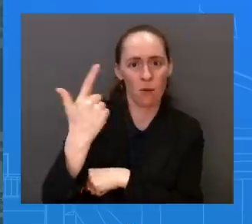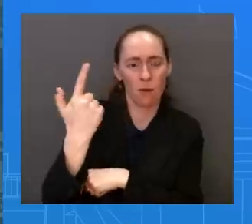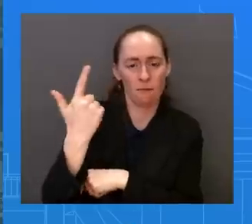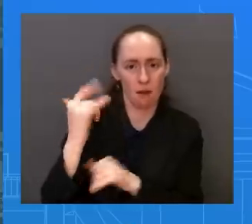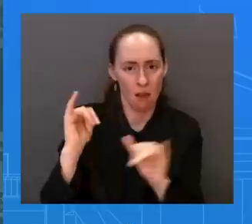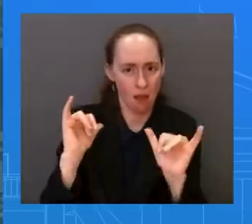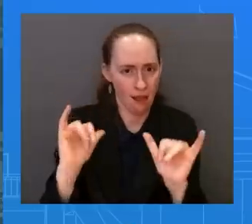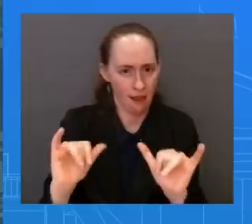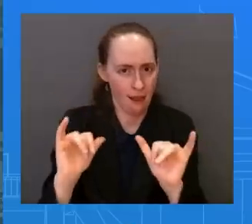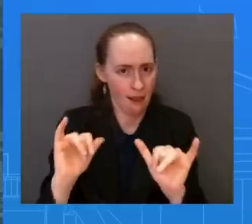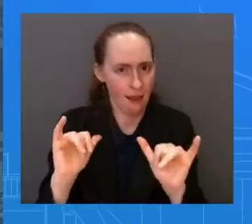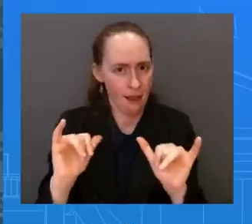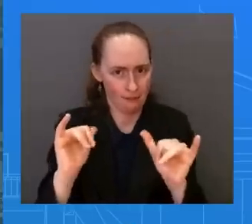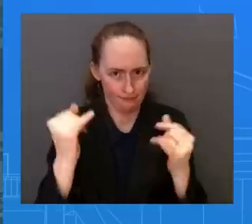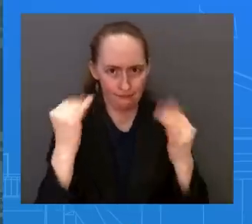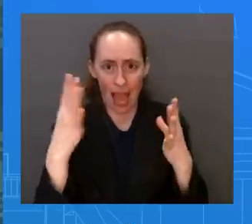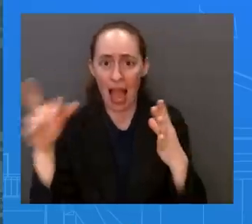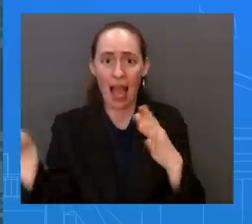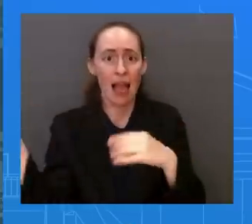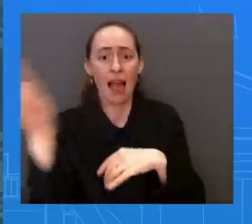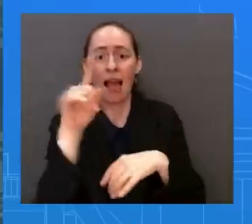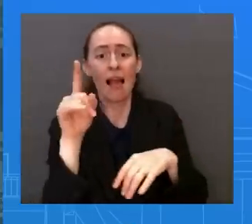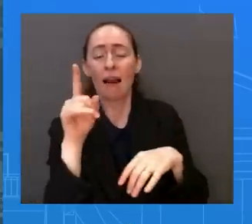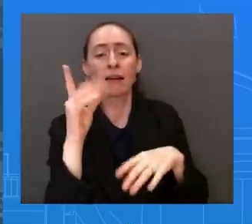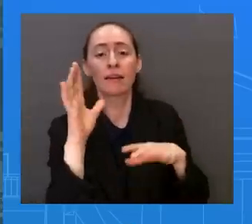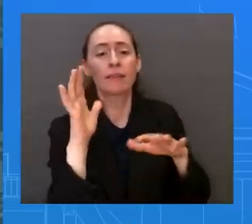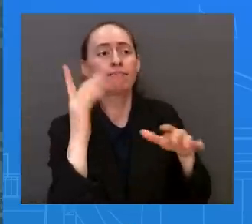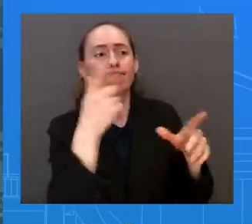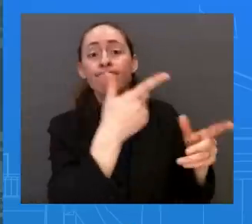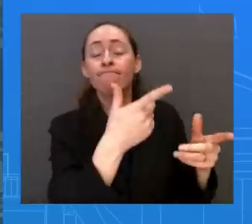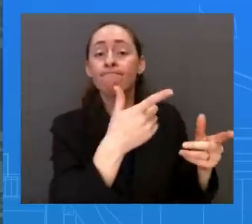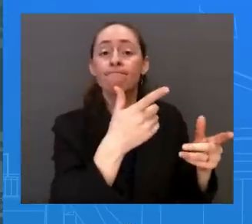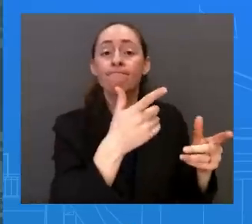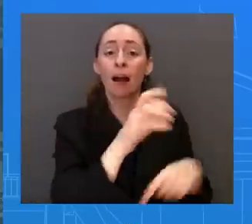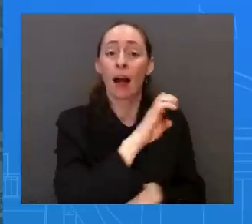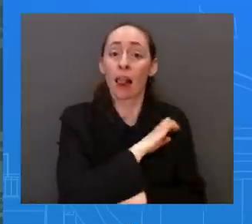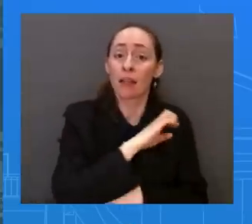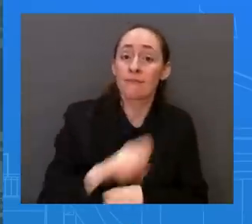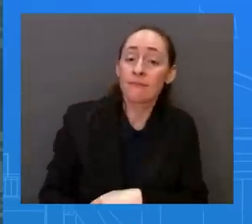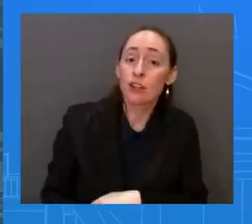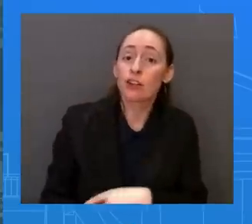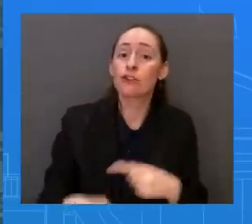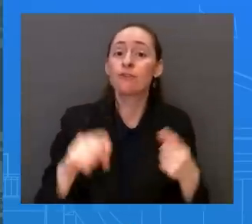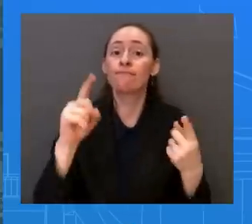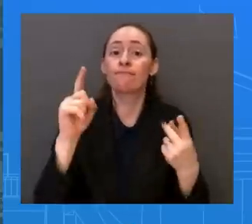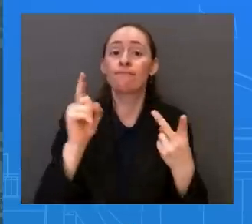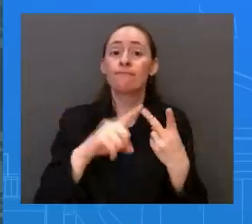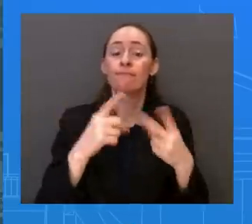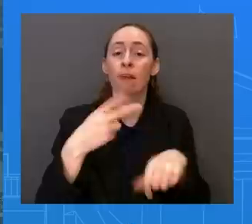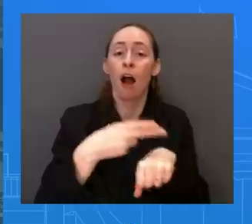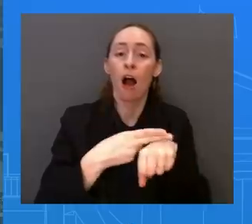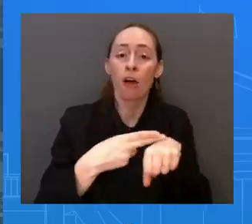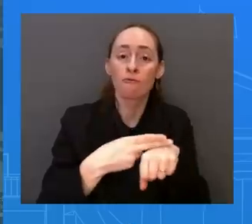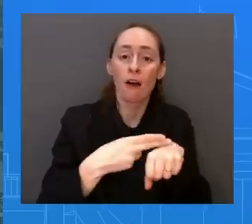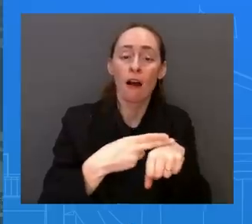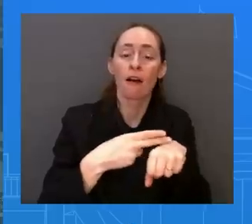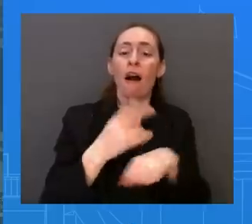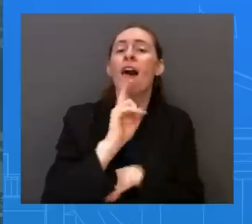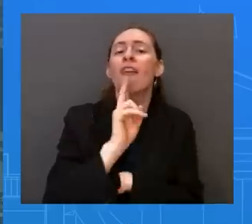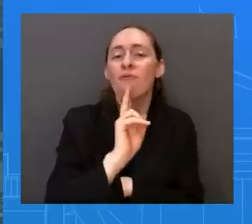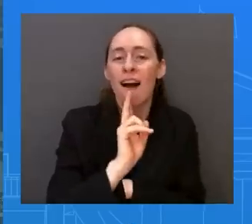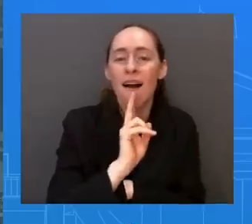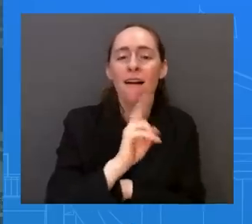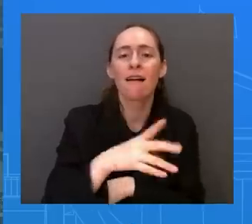The Vice President is announcing that this partnership has generated more than $4.2 billion in private sector investments.